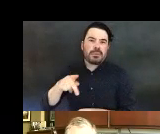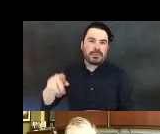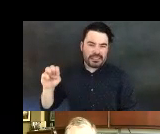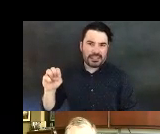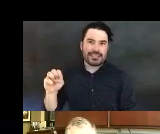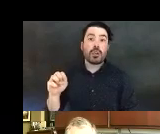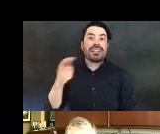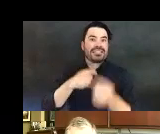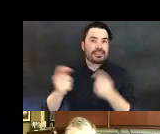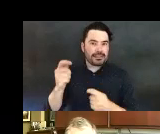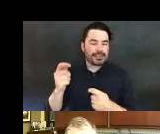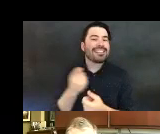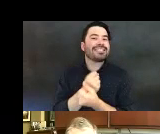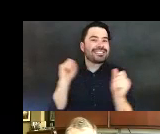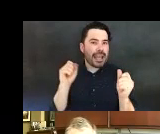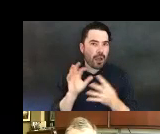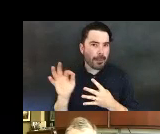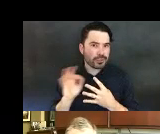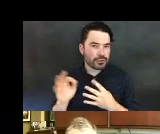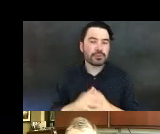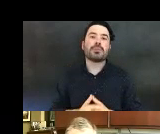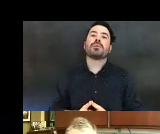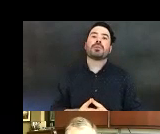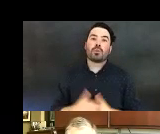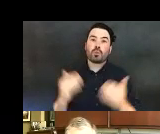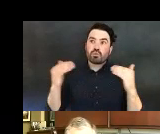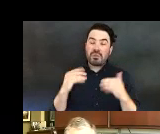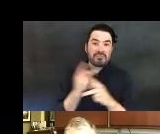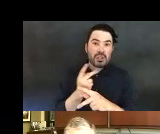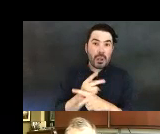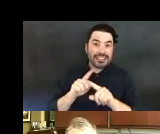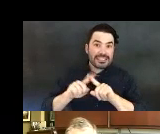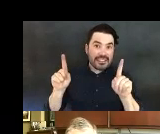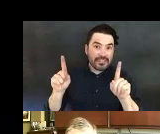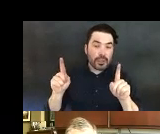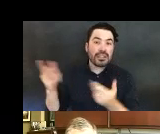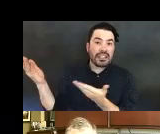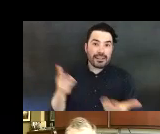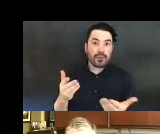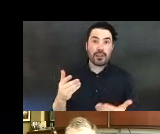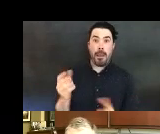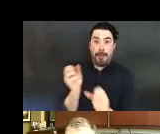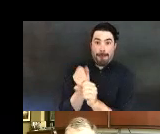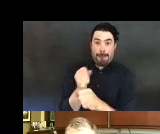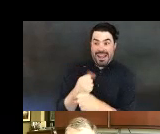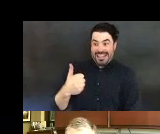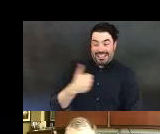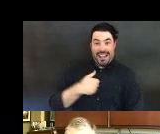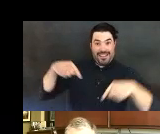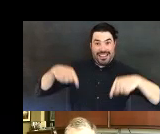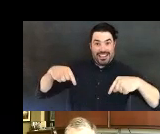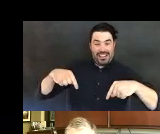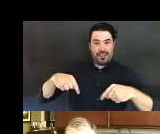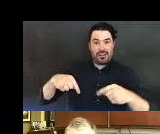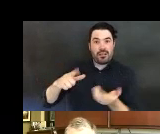that. Different delivery. We're certainly creating our own antiseptic spray and using the spray to